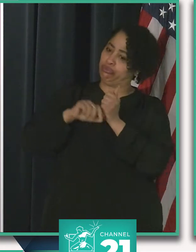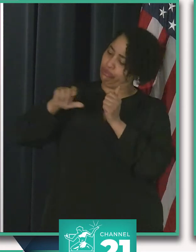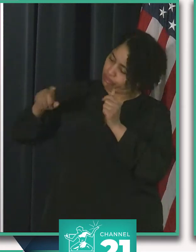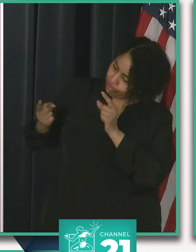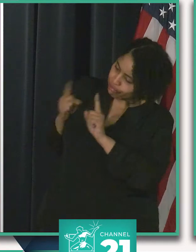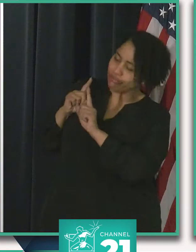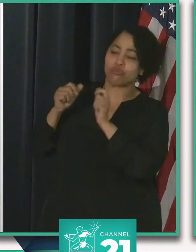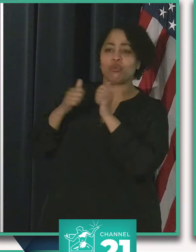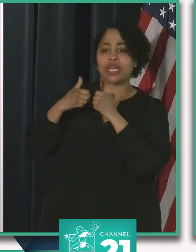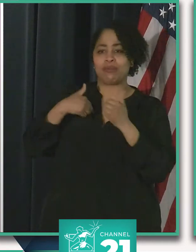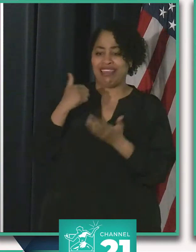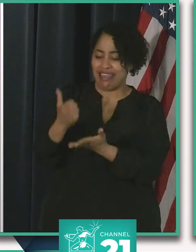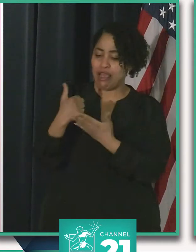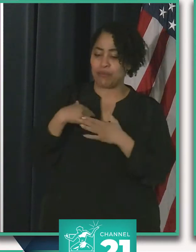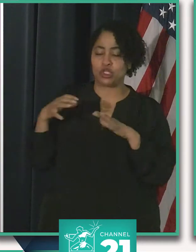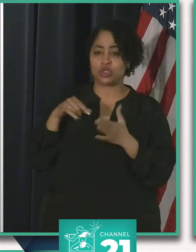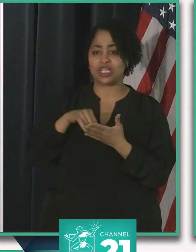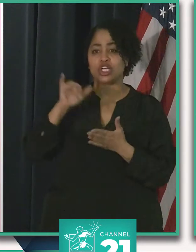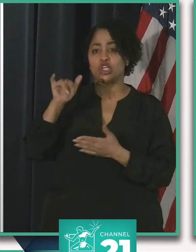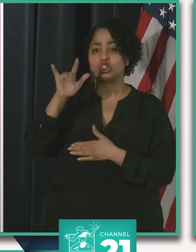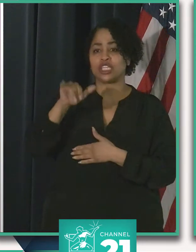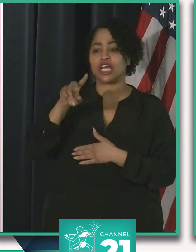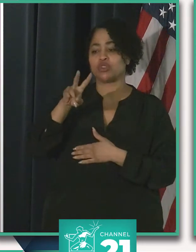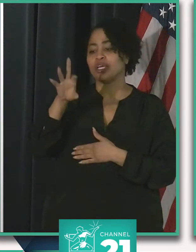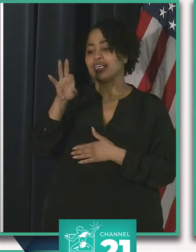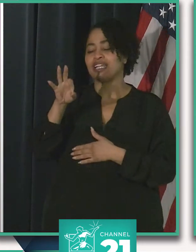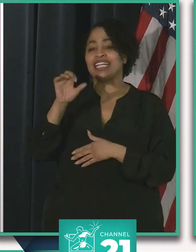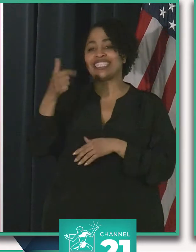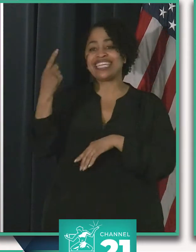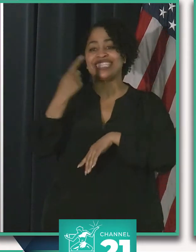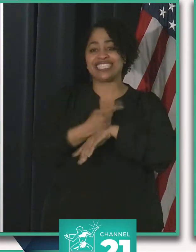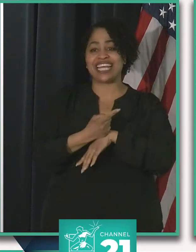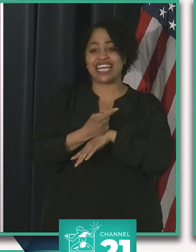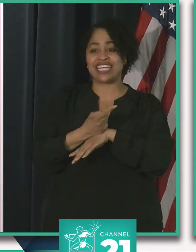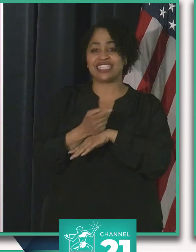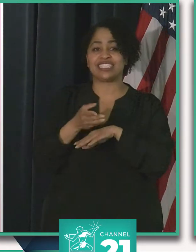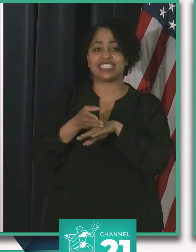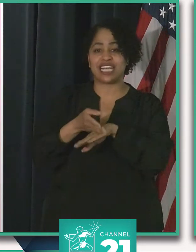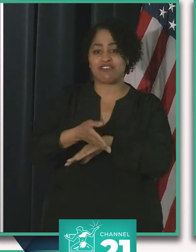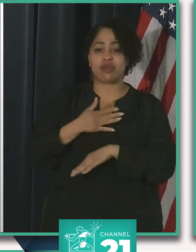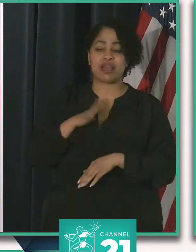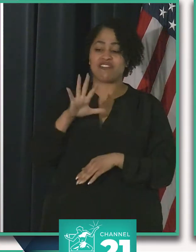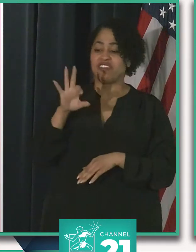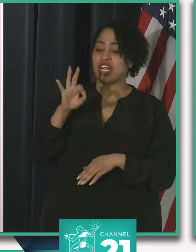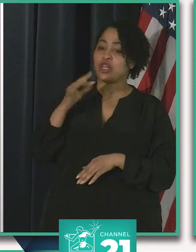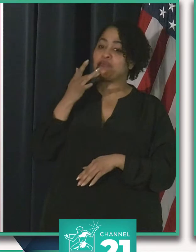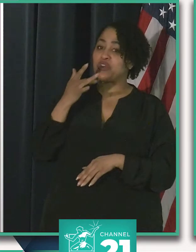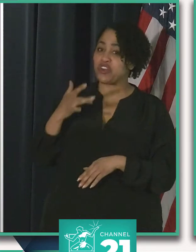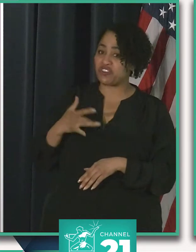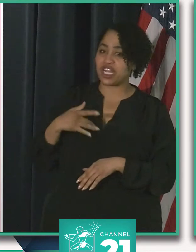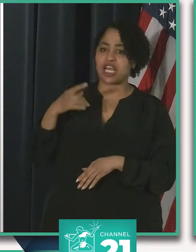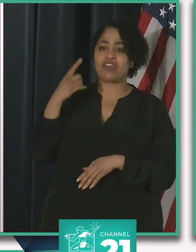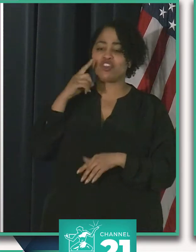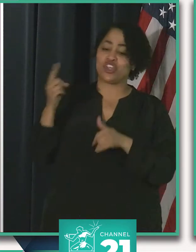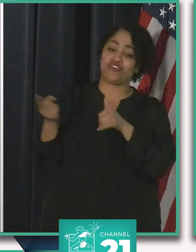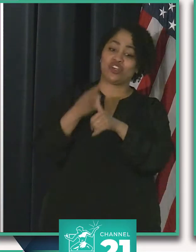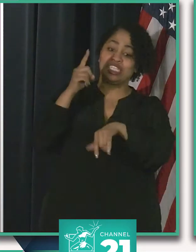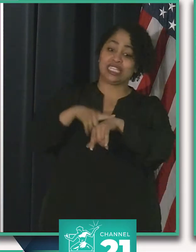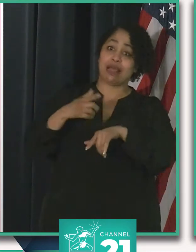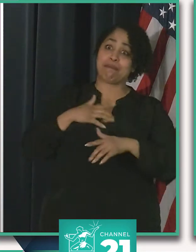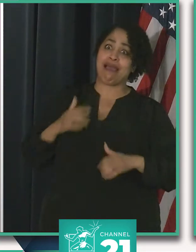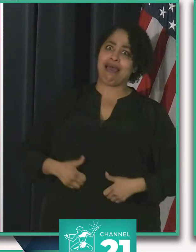this. July 29th of last year, 10 days after my 59th birthday, for the first time in my